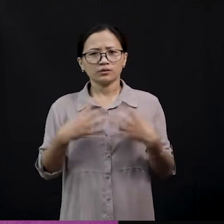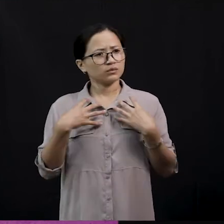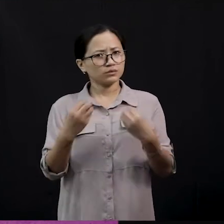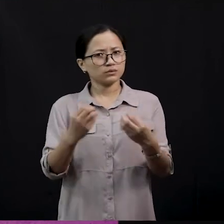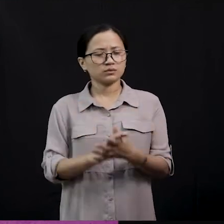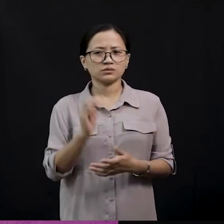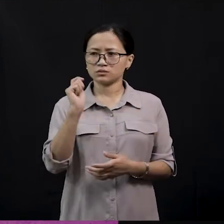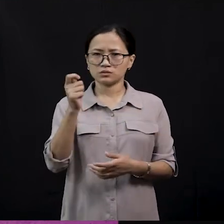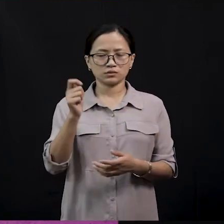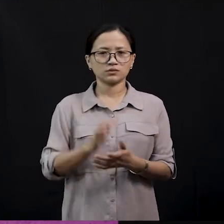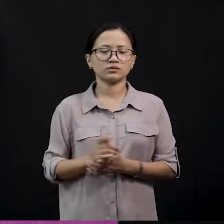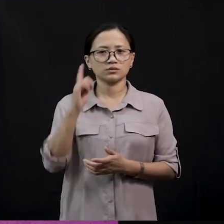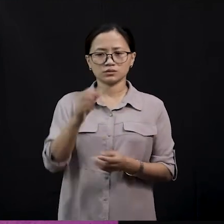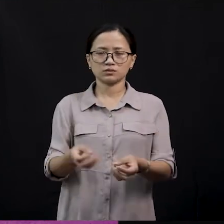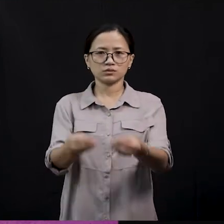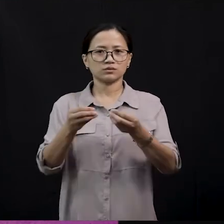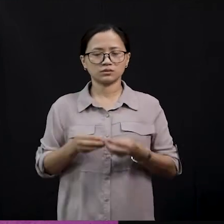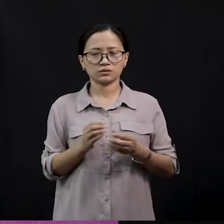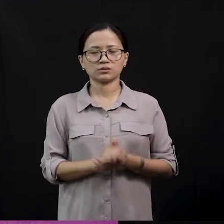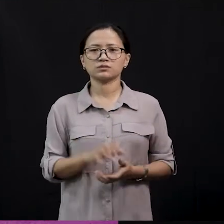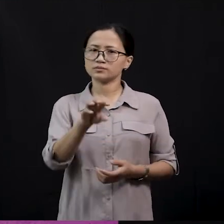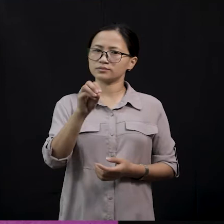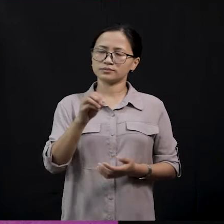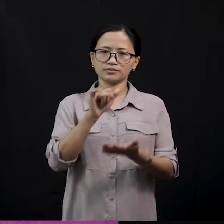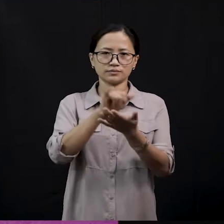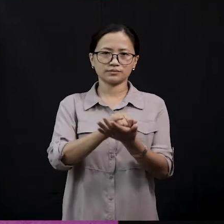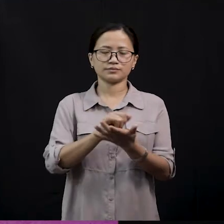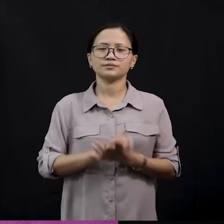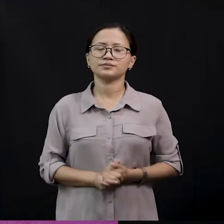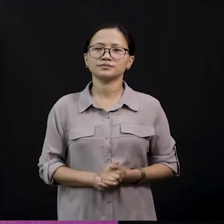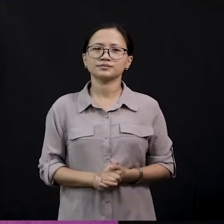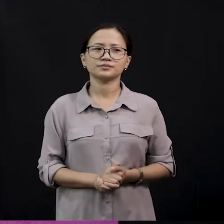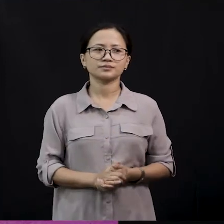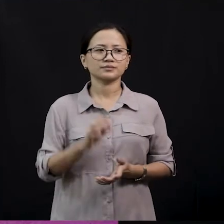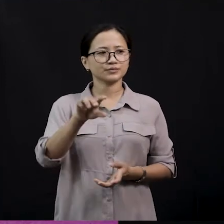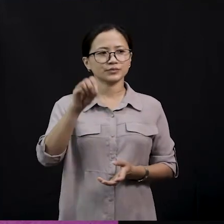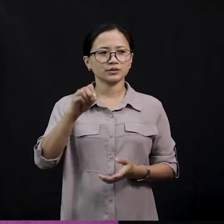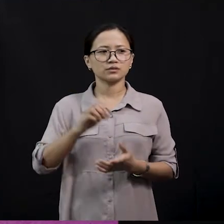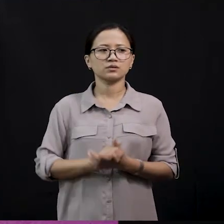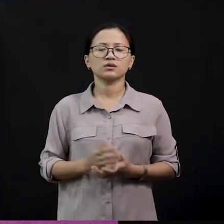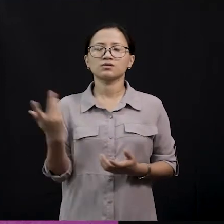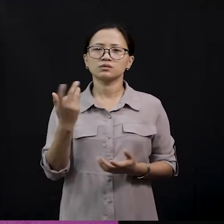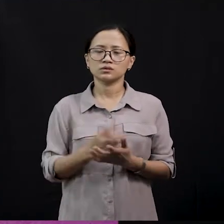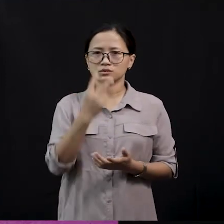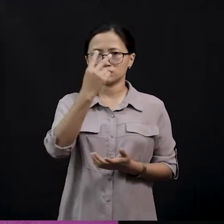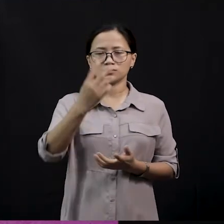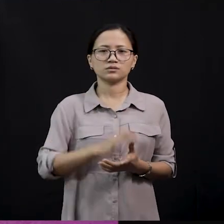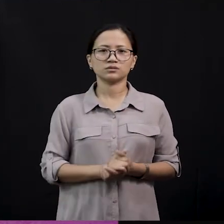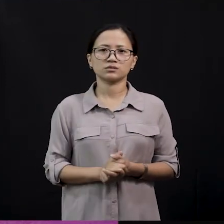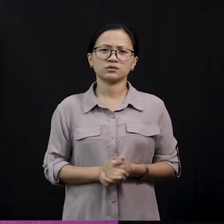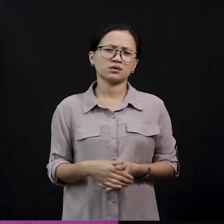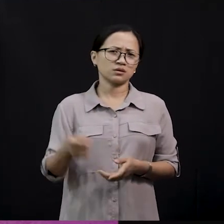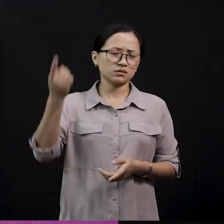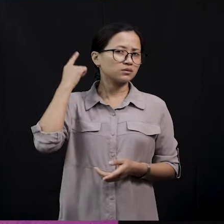to work for in order to get that? Let's find out. He found what he was looking for in the